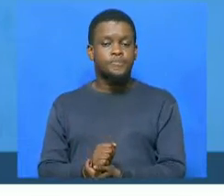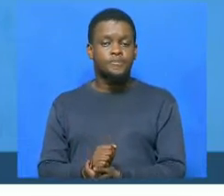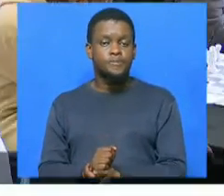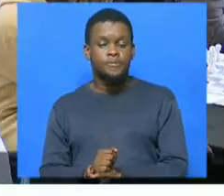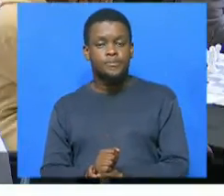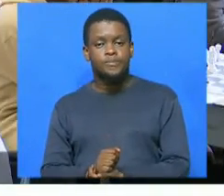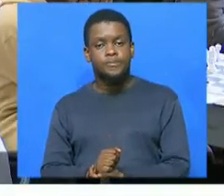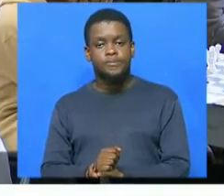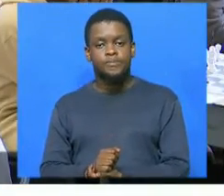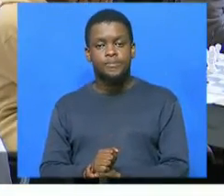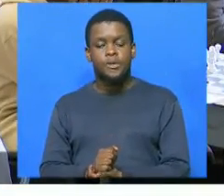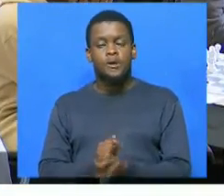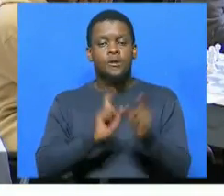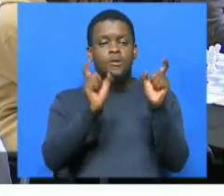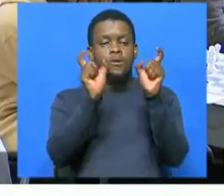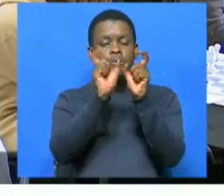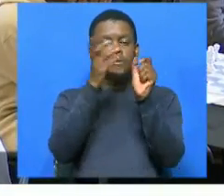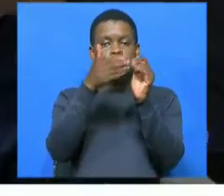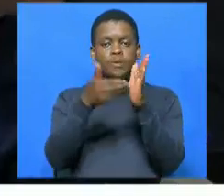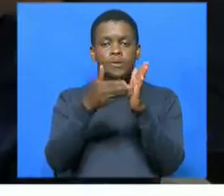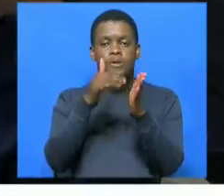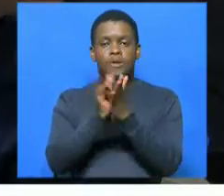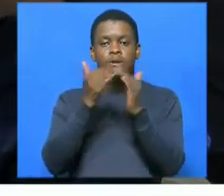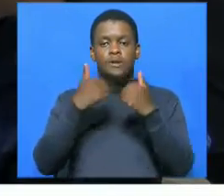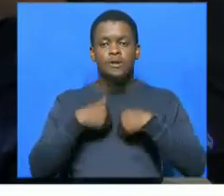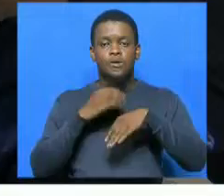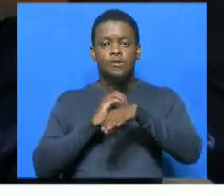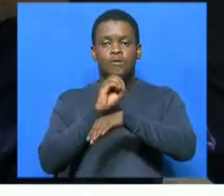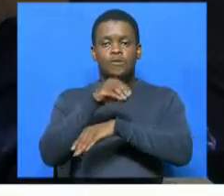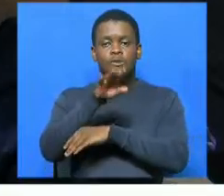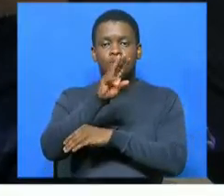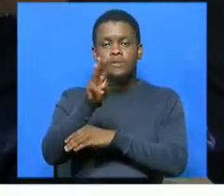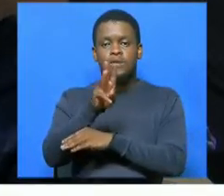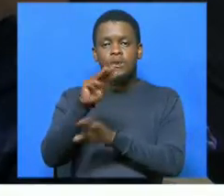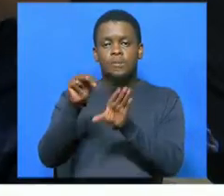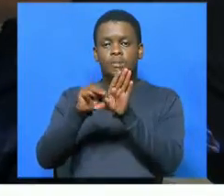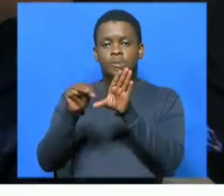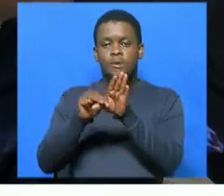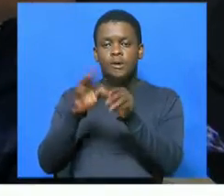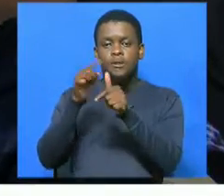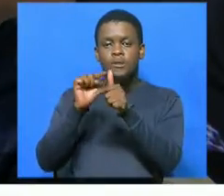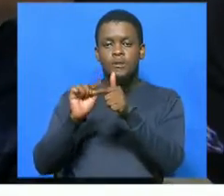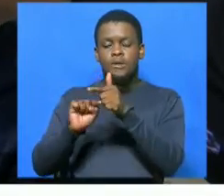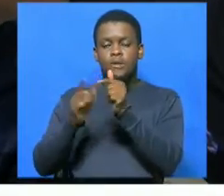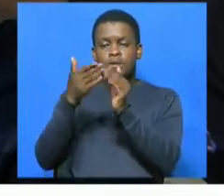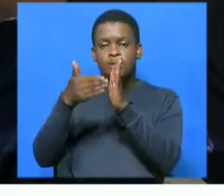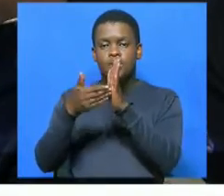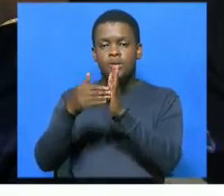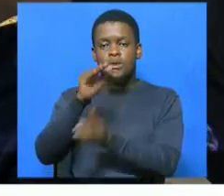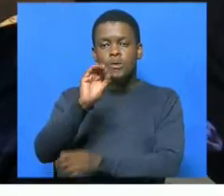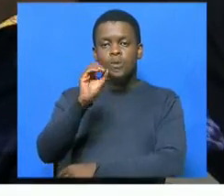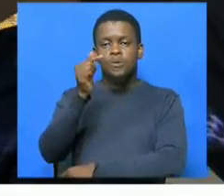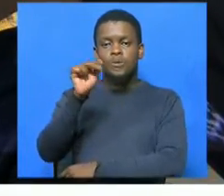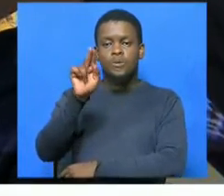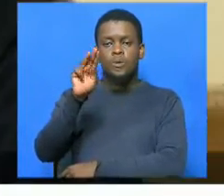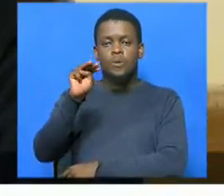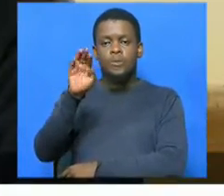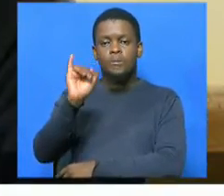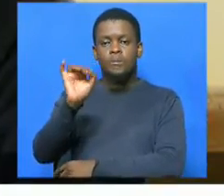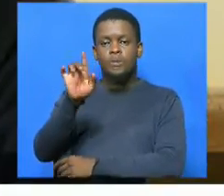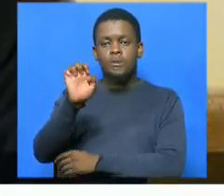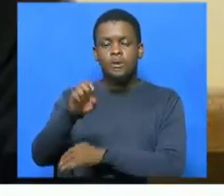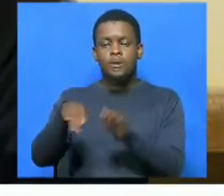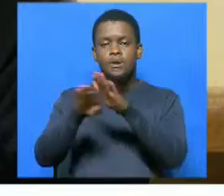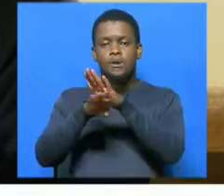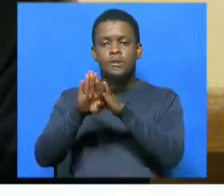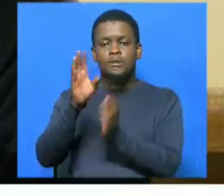story. The tournament, which attracted over 60 participants, saw women candidate Maya Utumile dominating the girls under